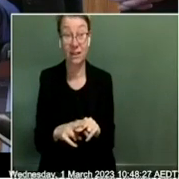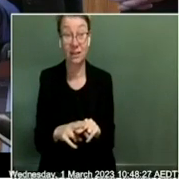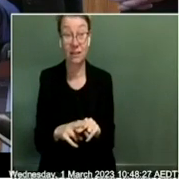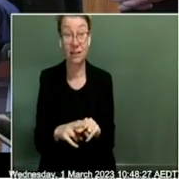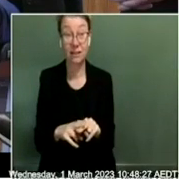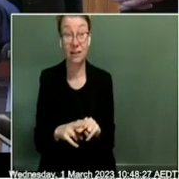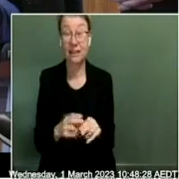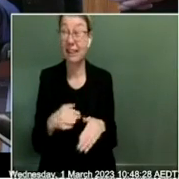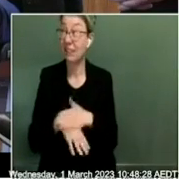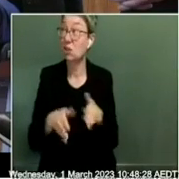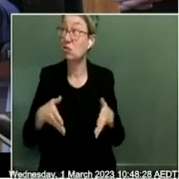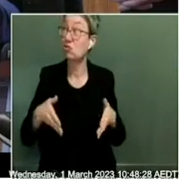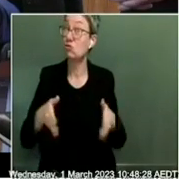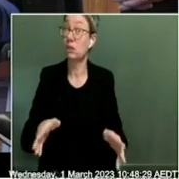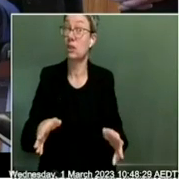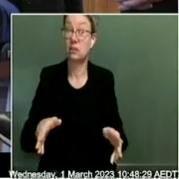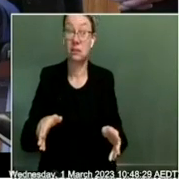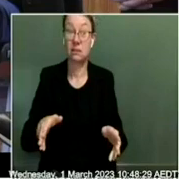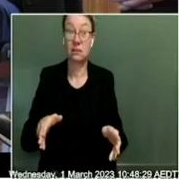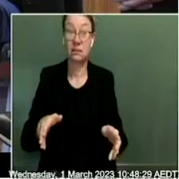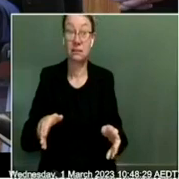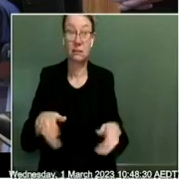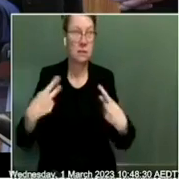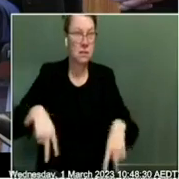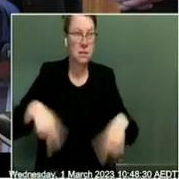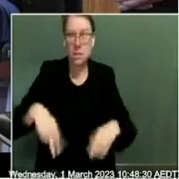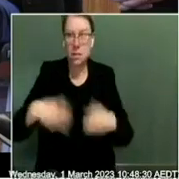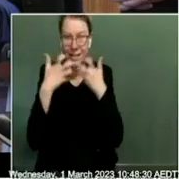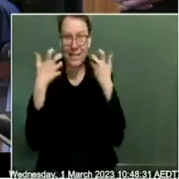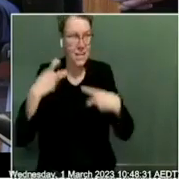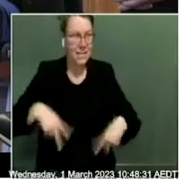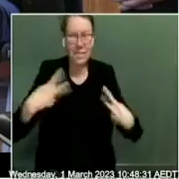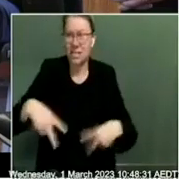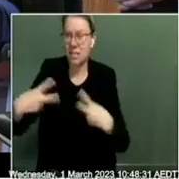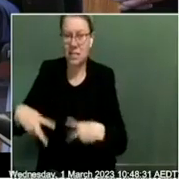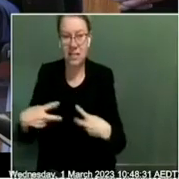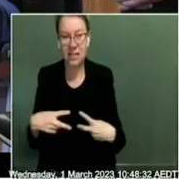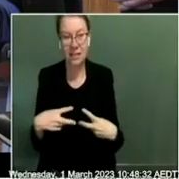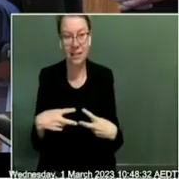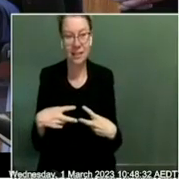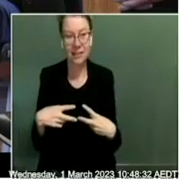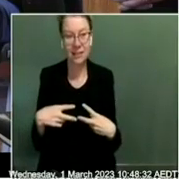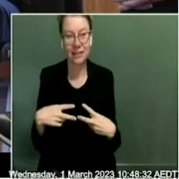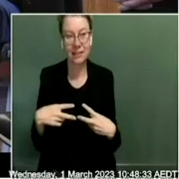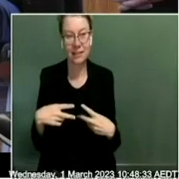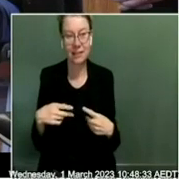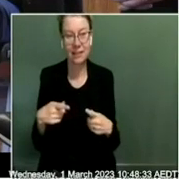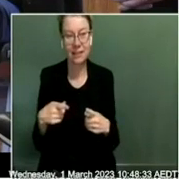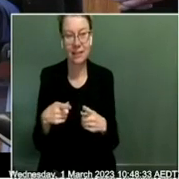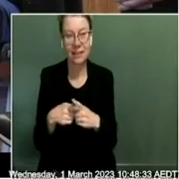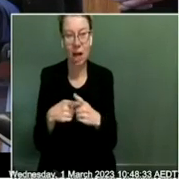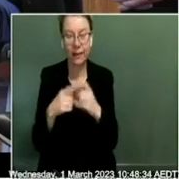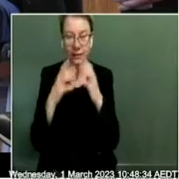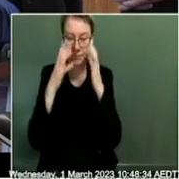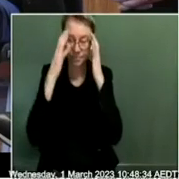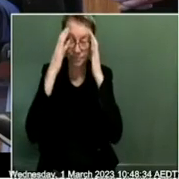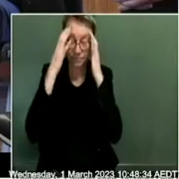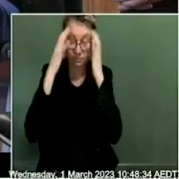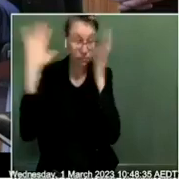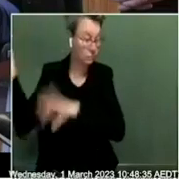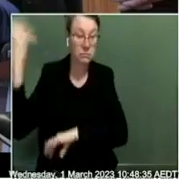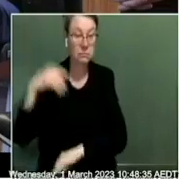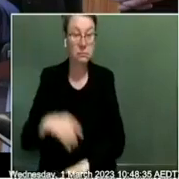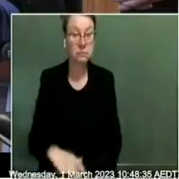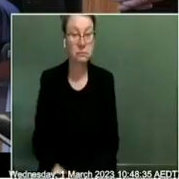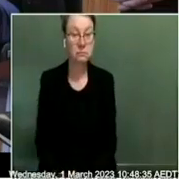very dancing, sick. Like he's absolutely lost his mind. And his children are